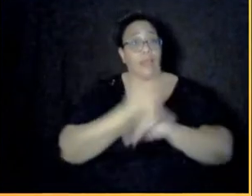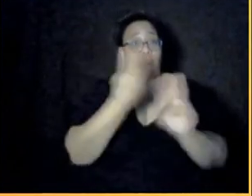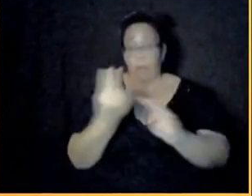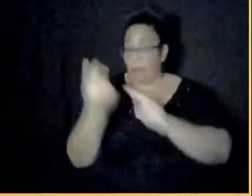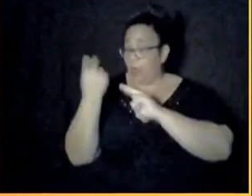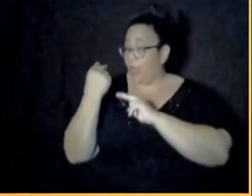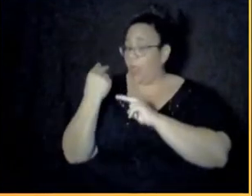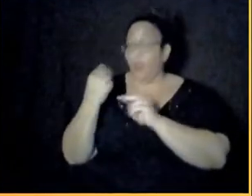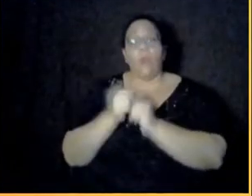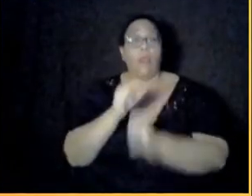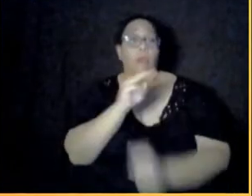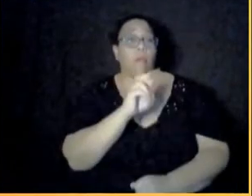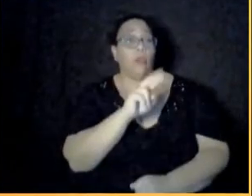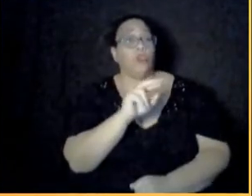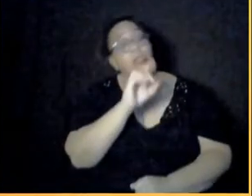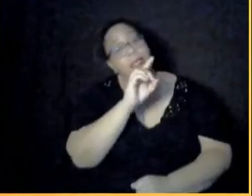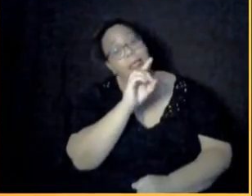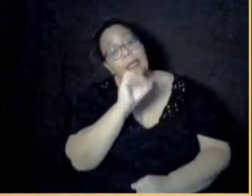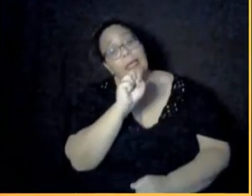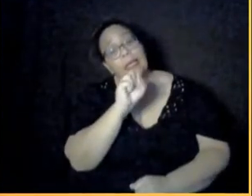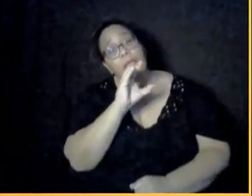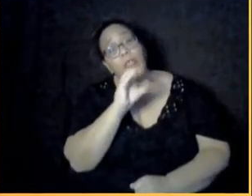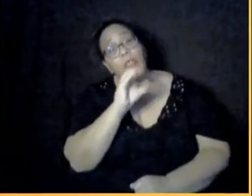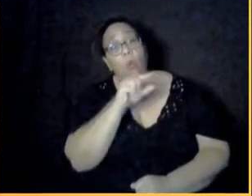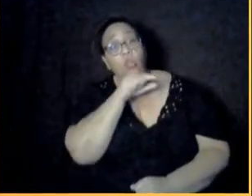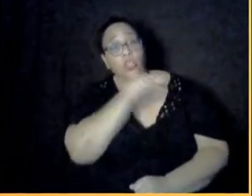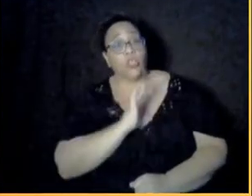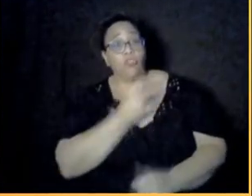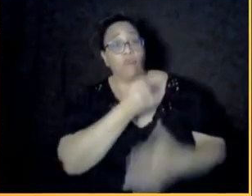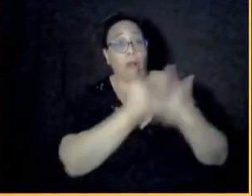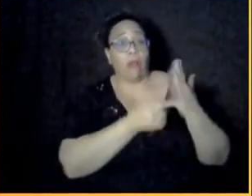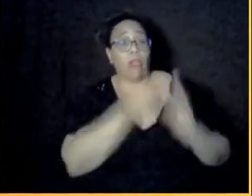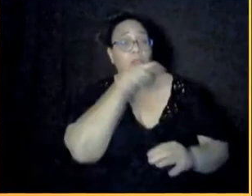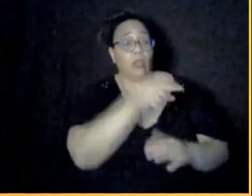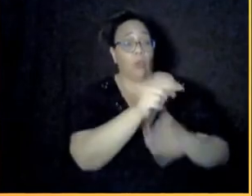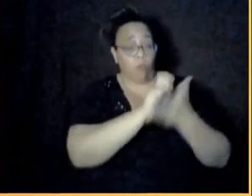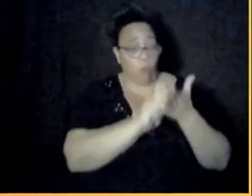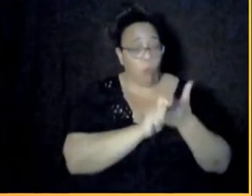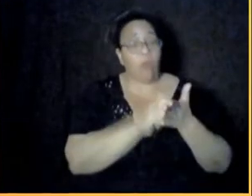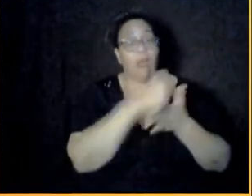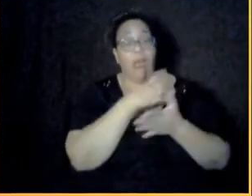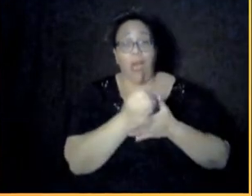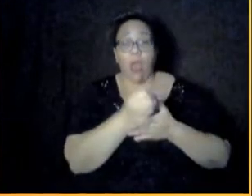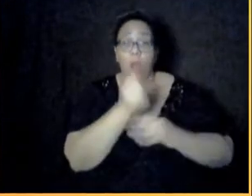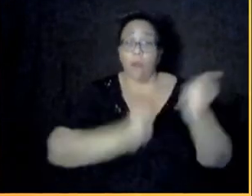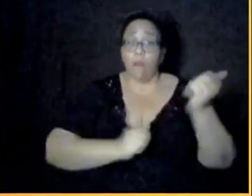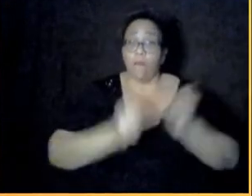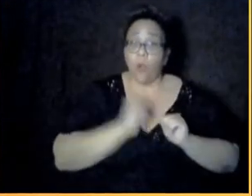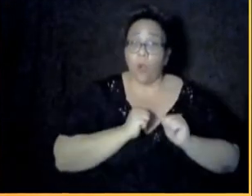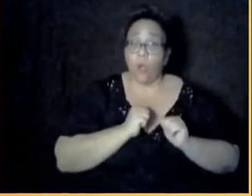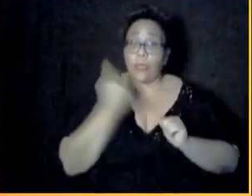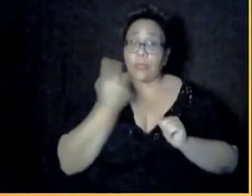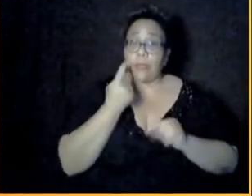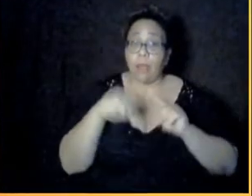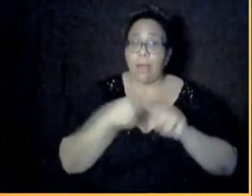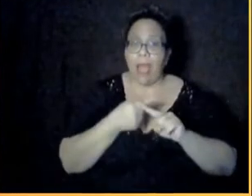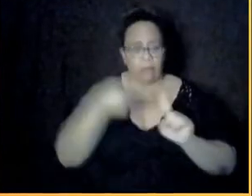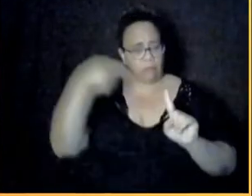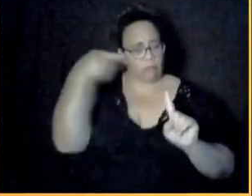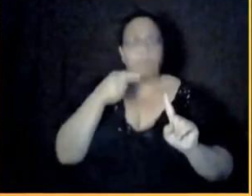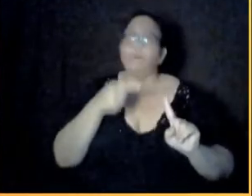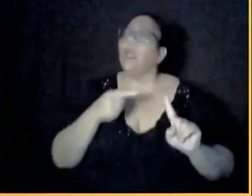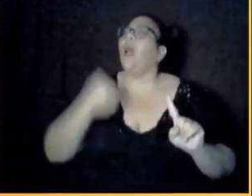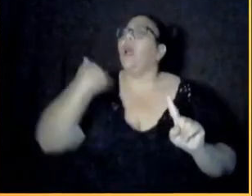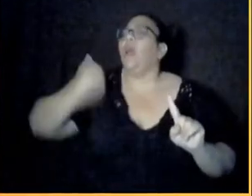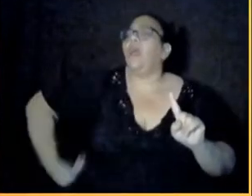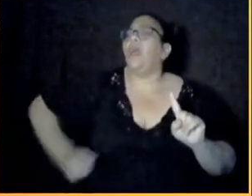a trans artist, wrote and performed a piece about what it is like to be a Black trans woman